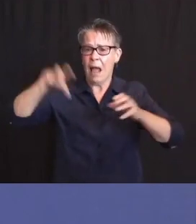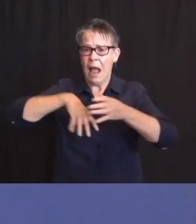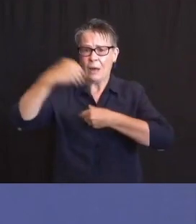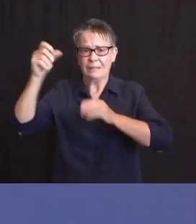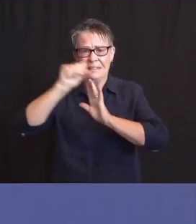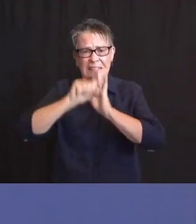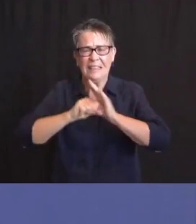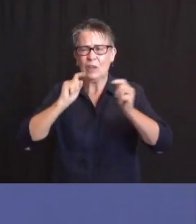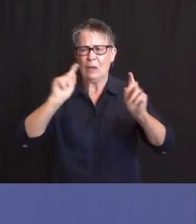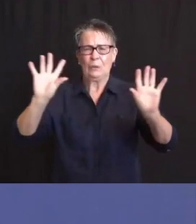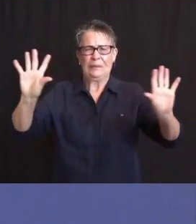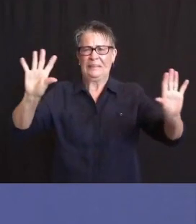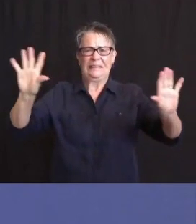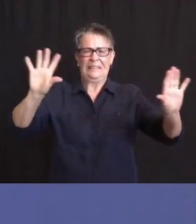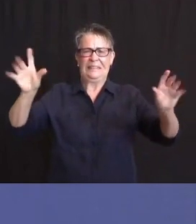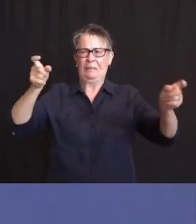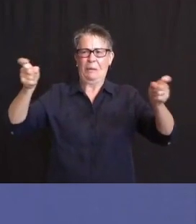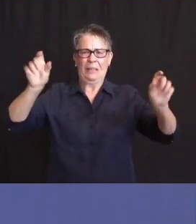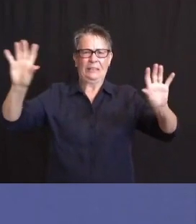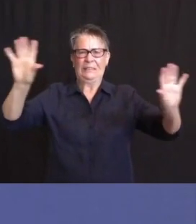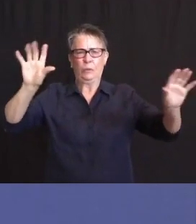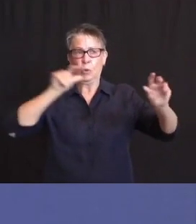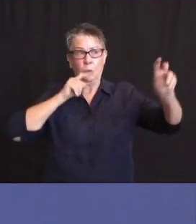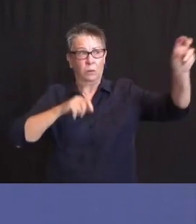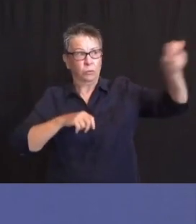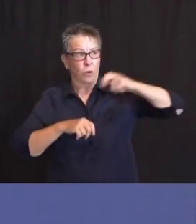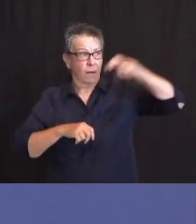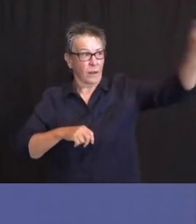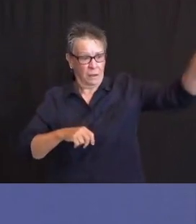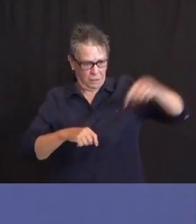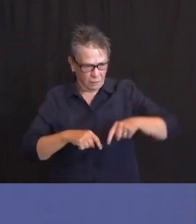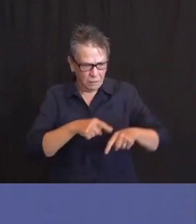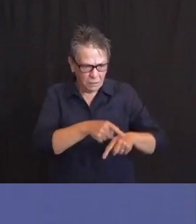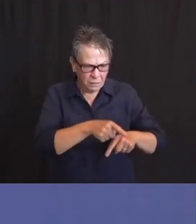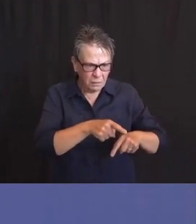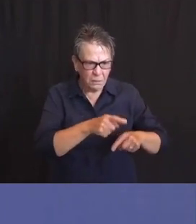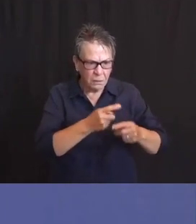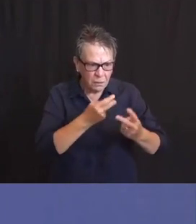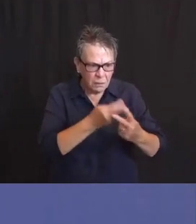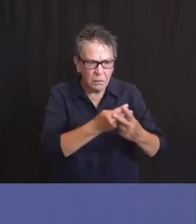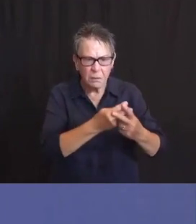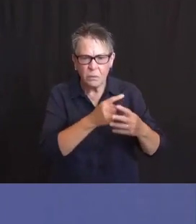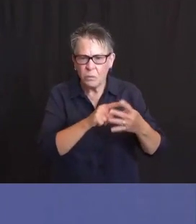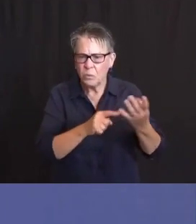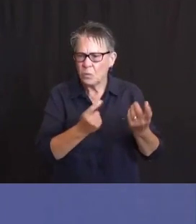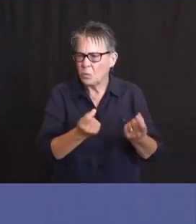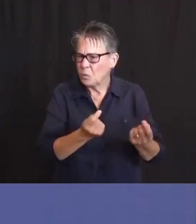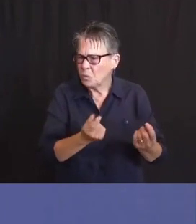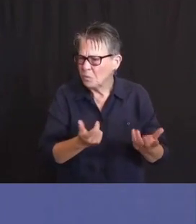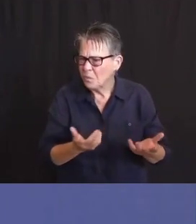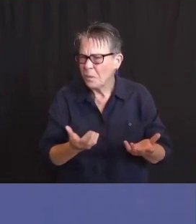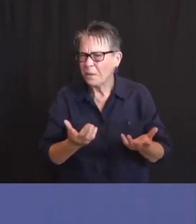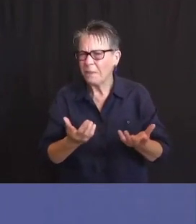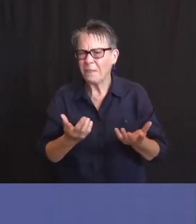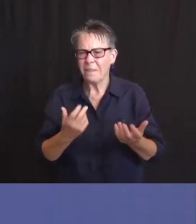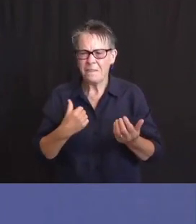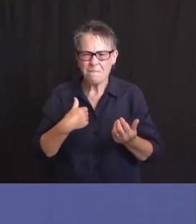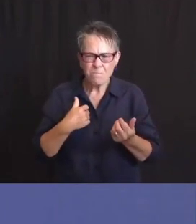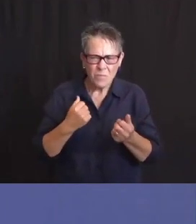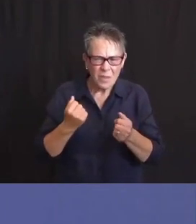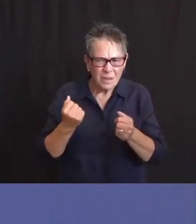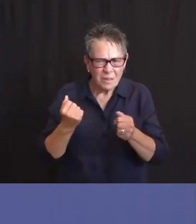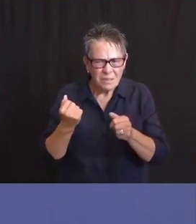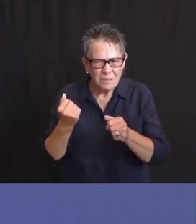a whole lot coming from that second reality. We're still getting our arms around that because we're asking a lot of